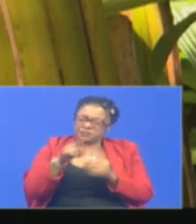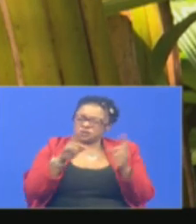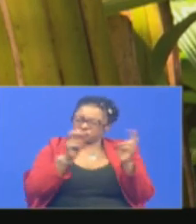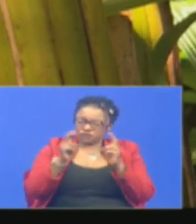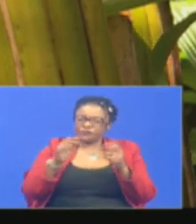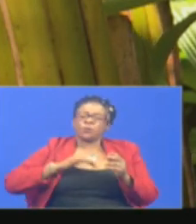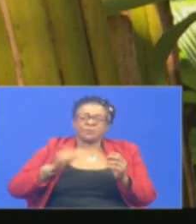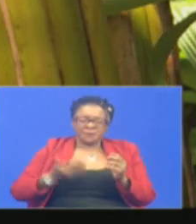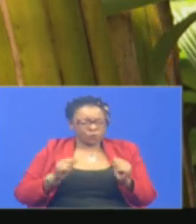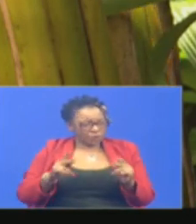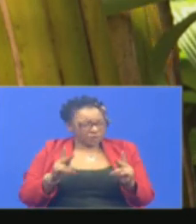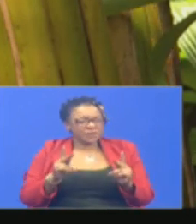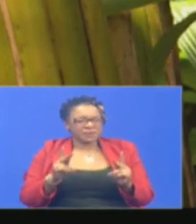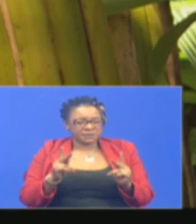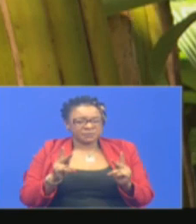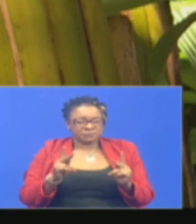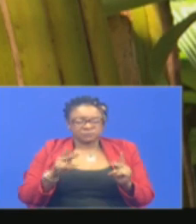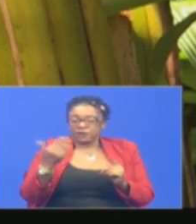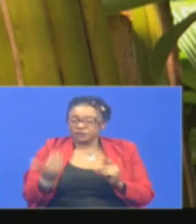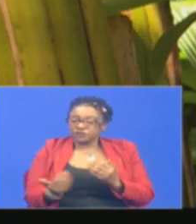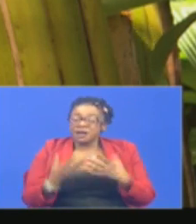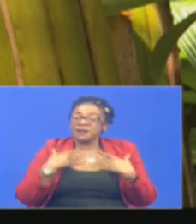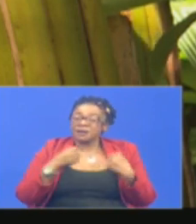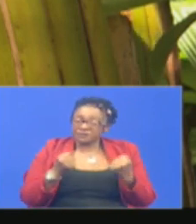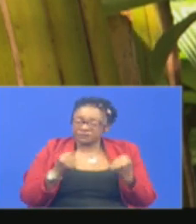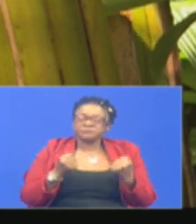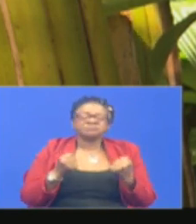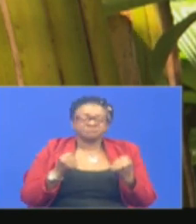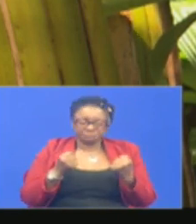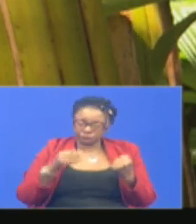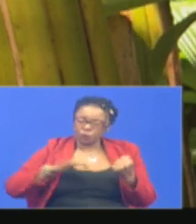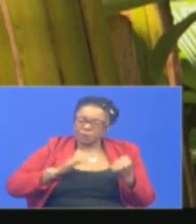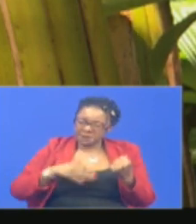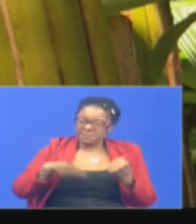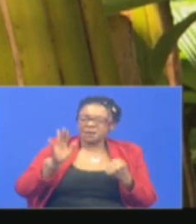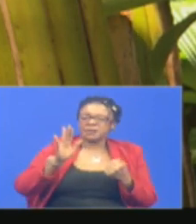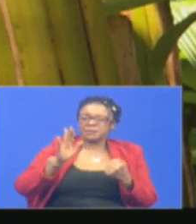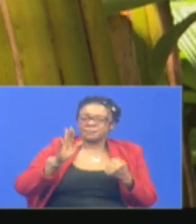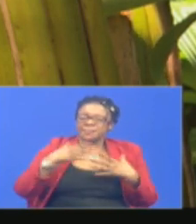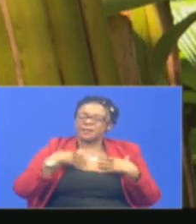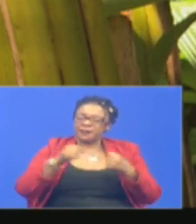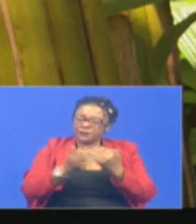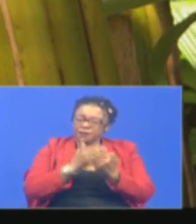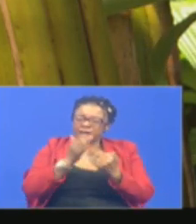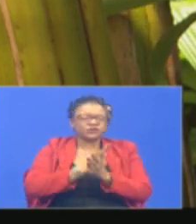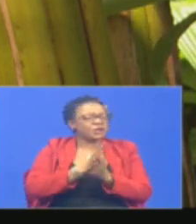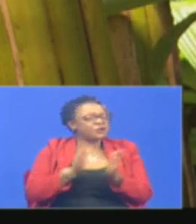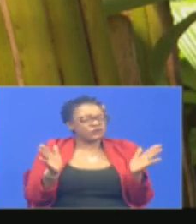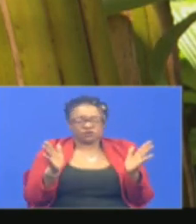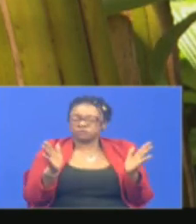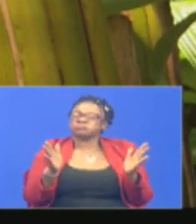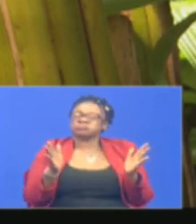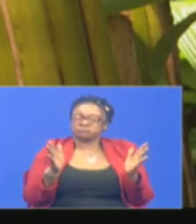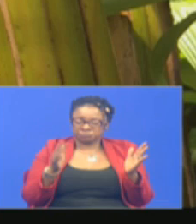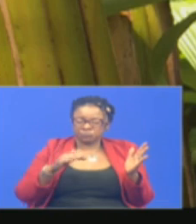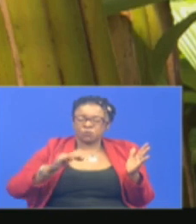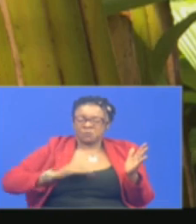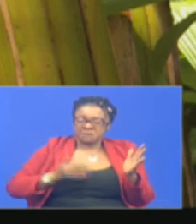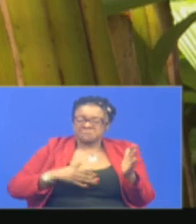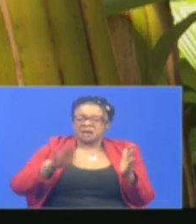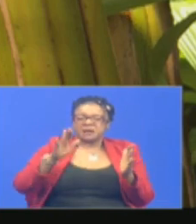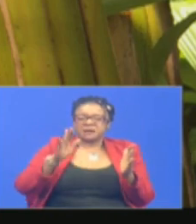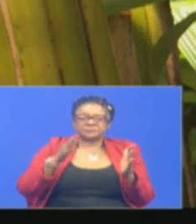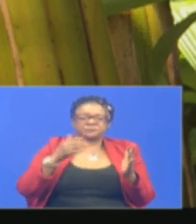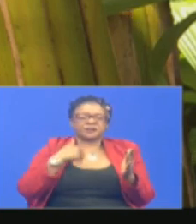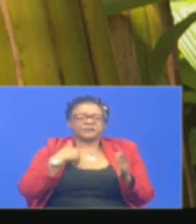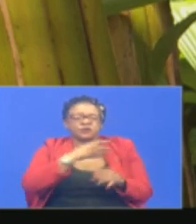okay? Child health, this is an issue for women. Healthcare in general, this is an issue for women. Availability of doctors,